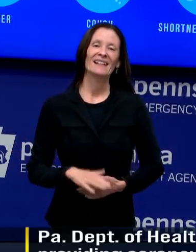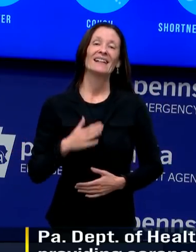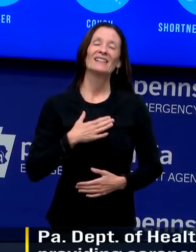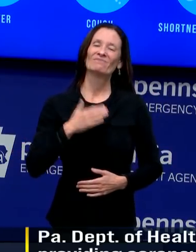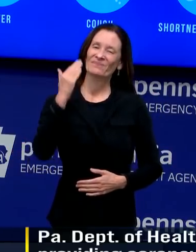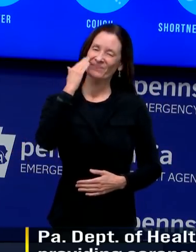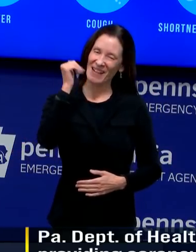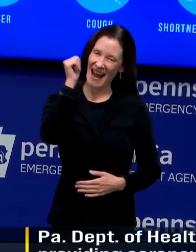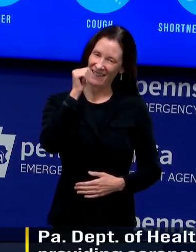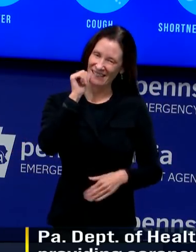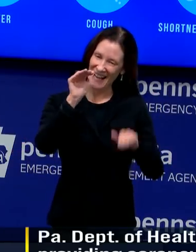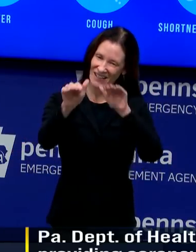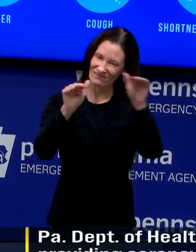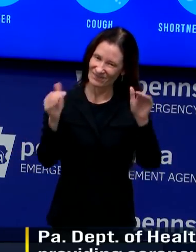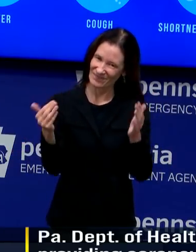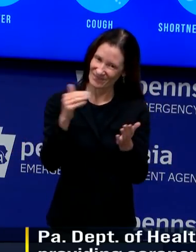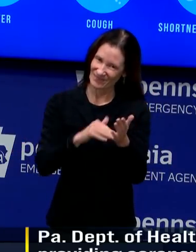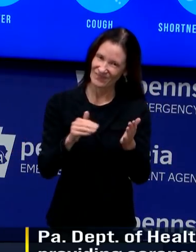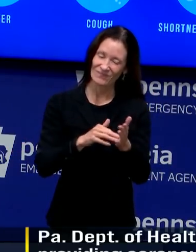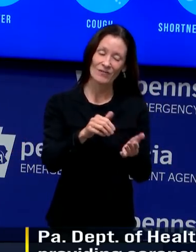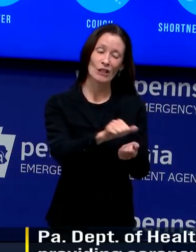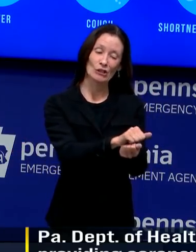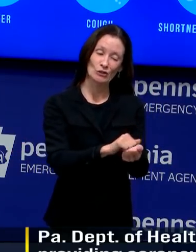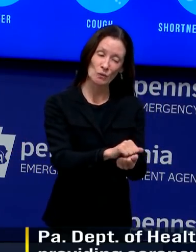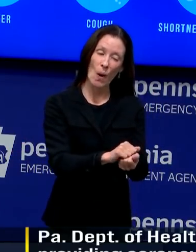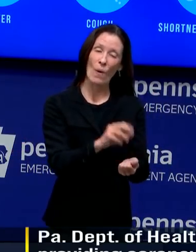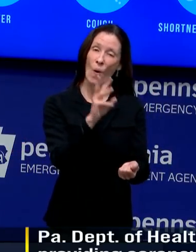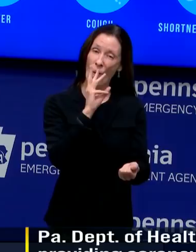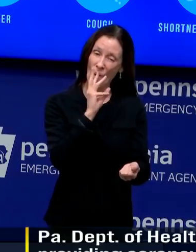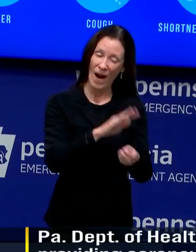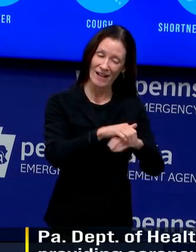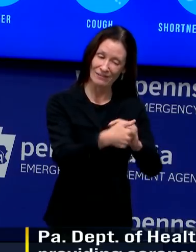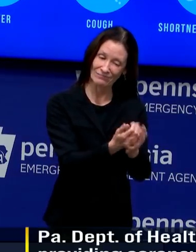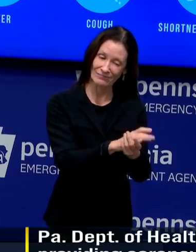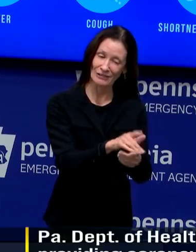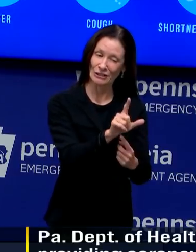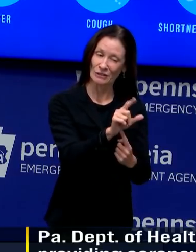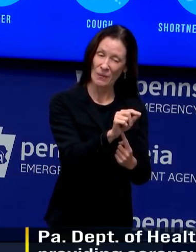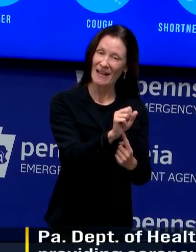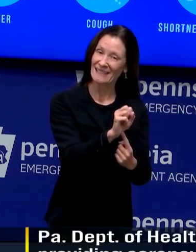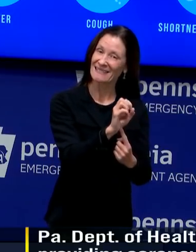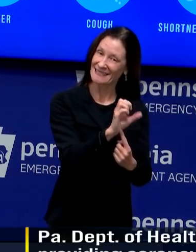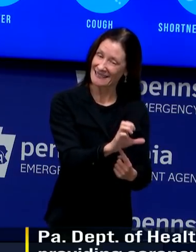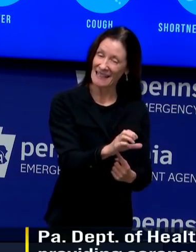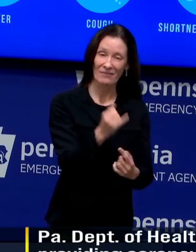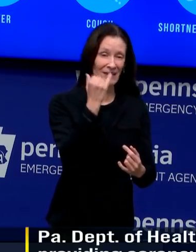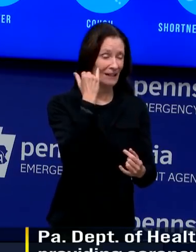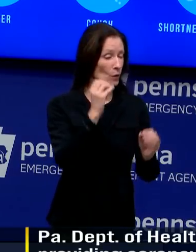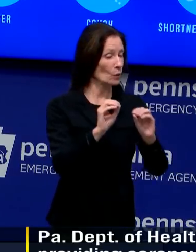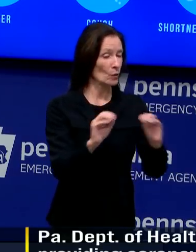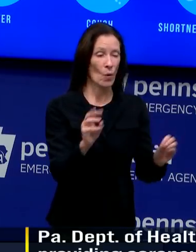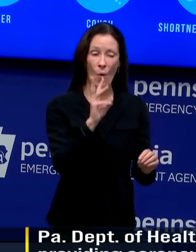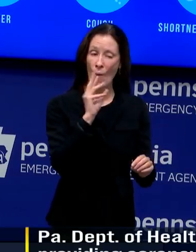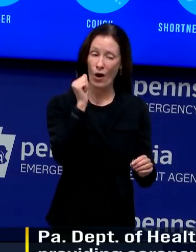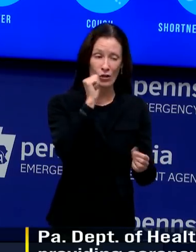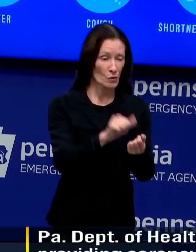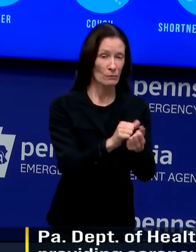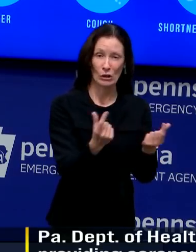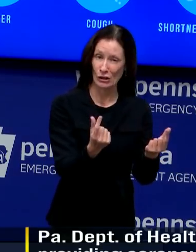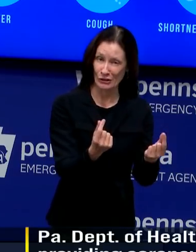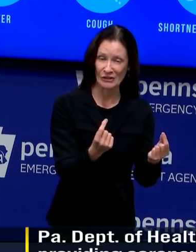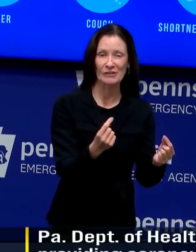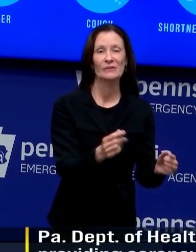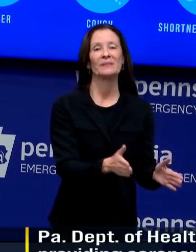hands with soap and water for at least 20 seconds, or the time it takes to sing Happy Birthday twice. Or use